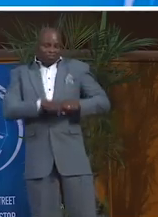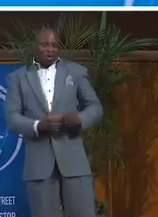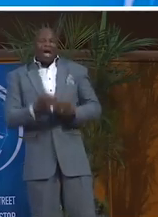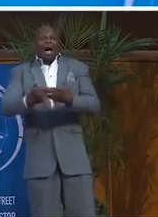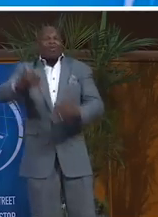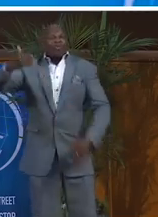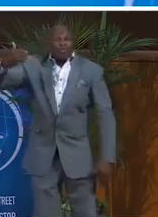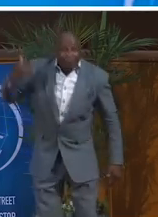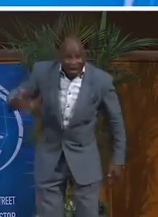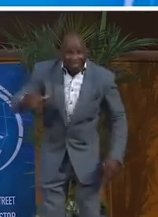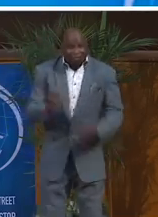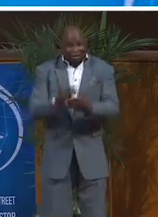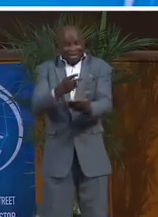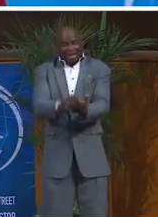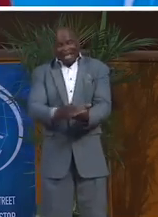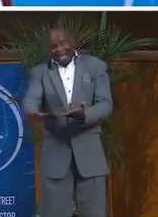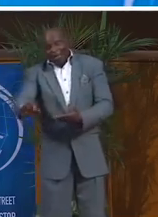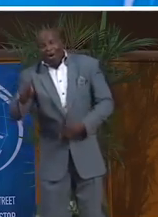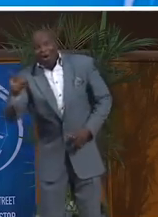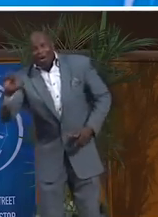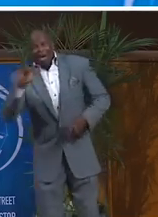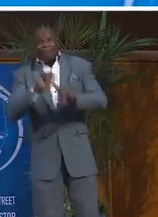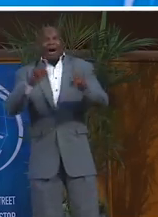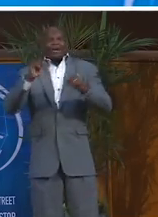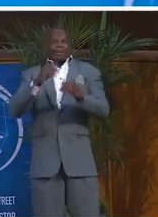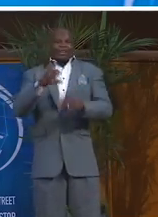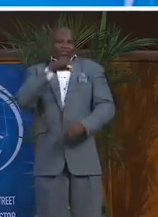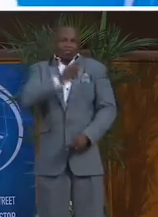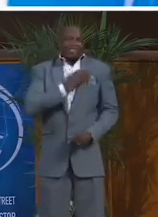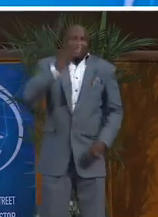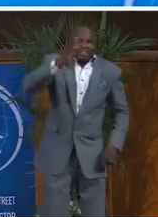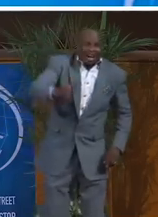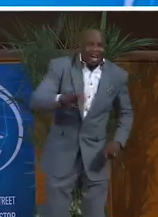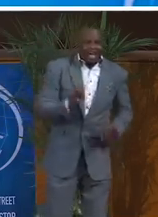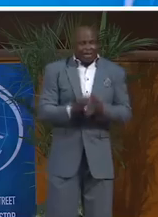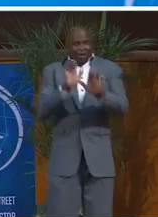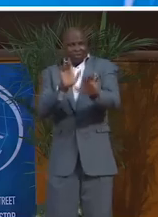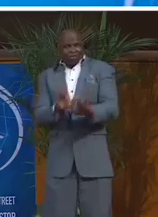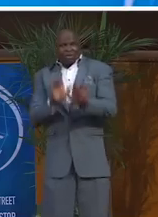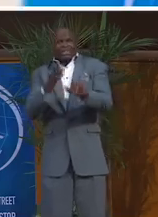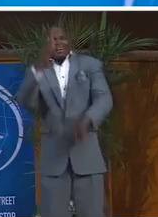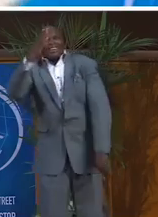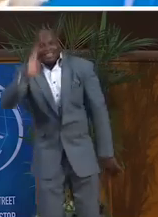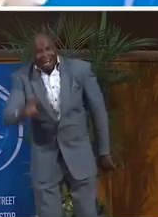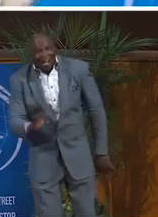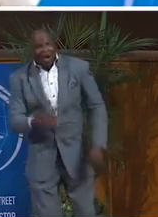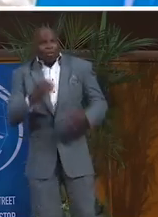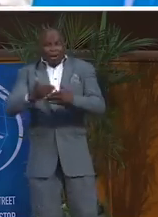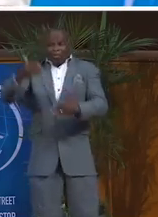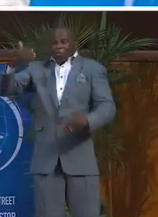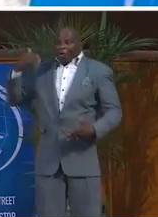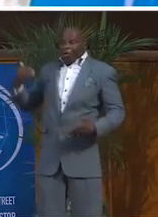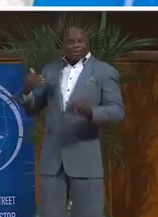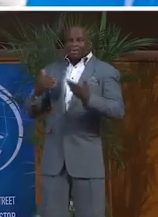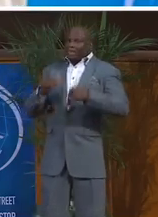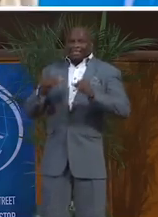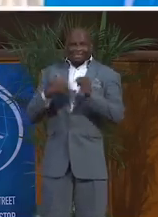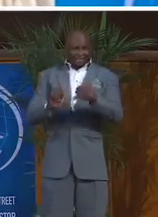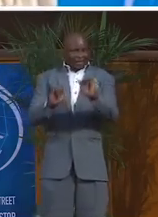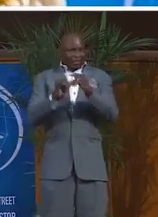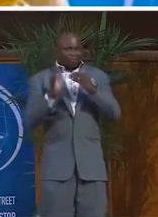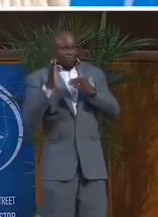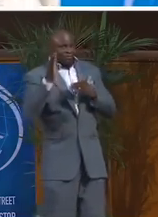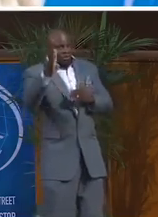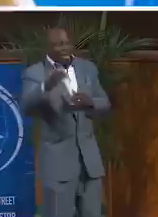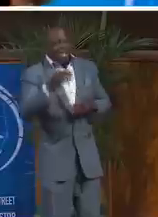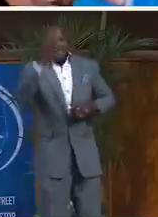I was laid off. But by the grace of God and the mercy of God, what was ain't no more. God